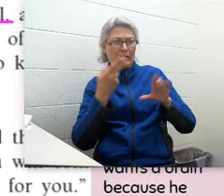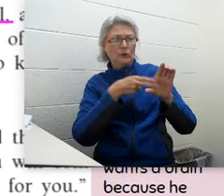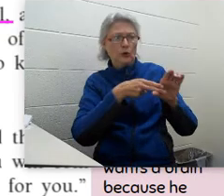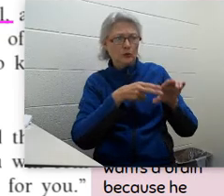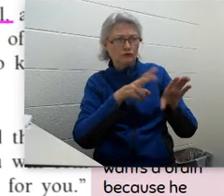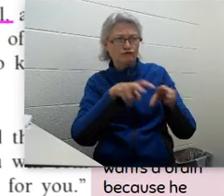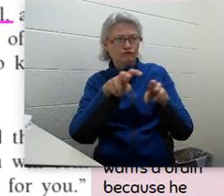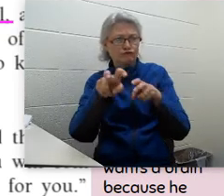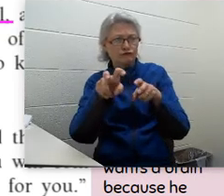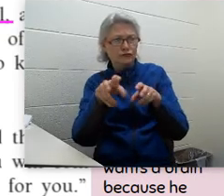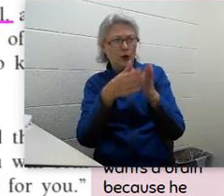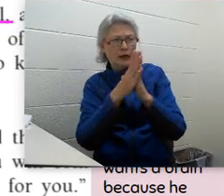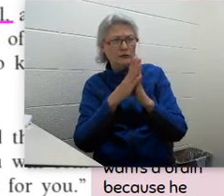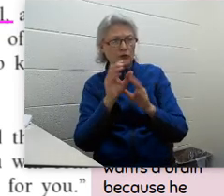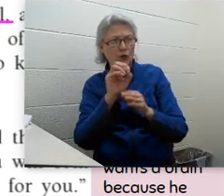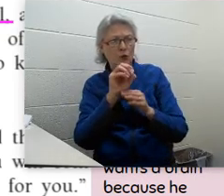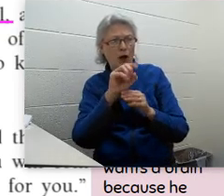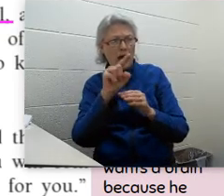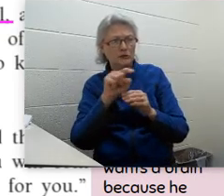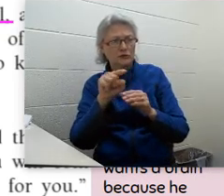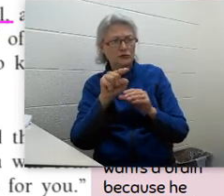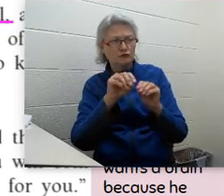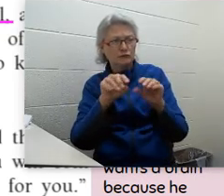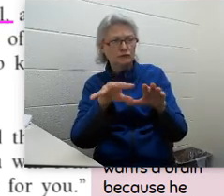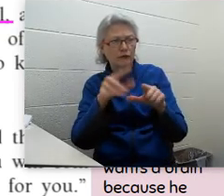to ask the wizard for a brain.